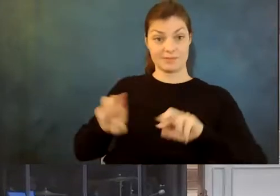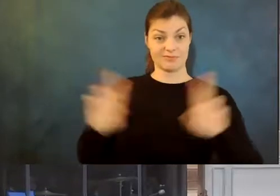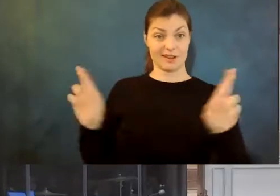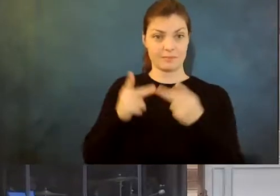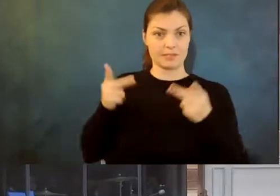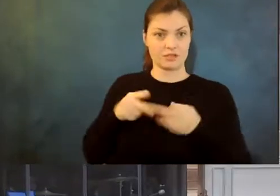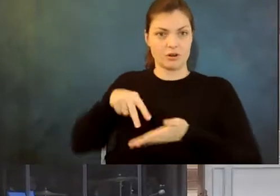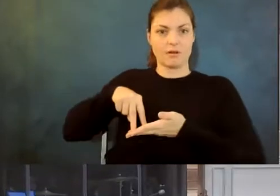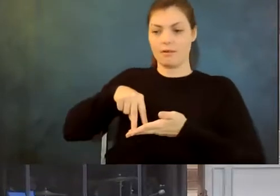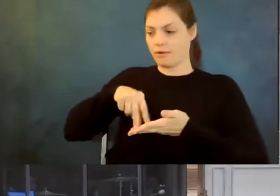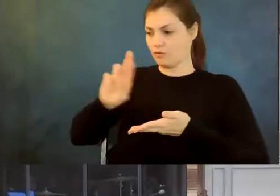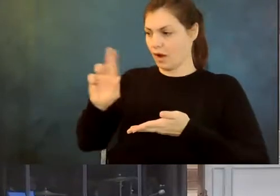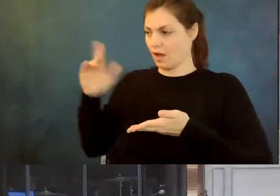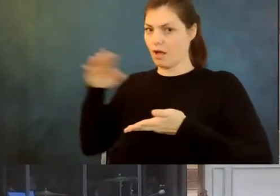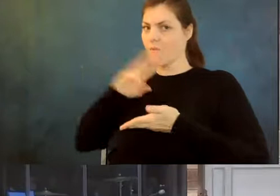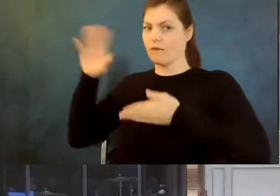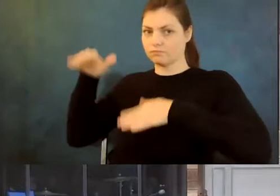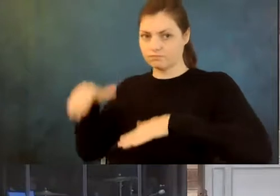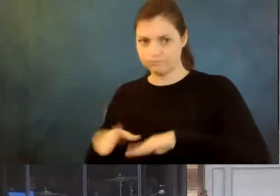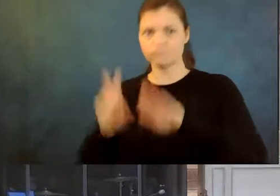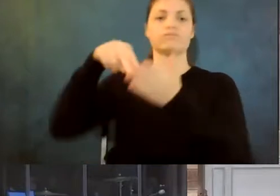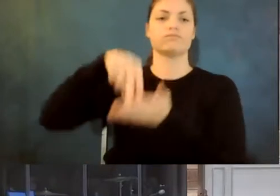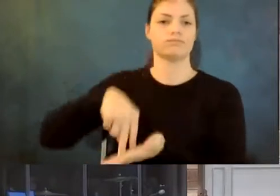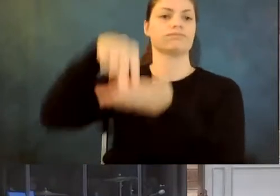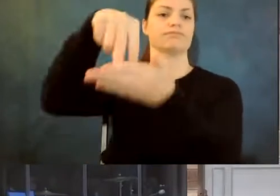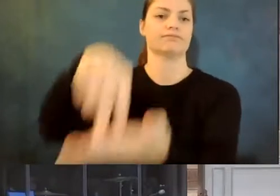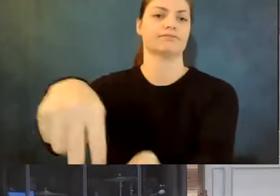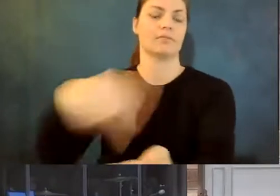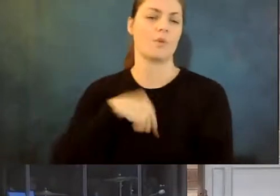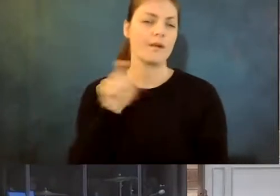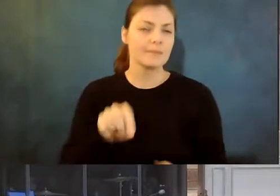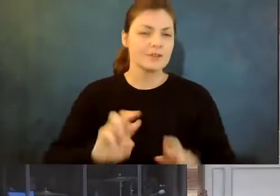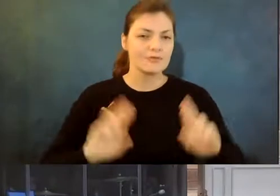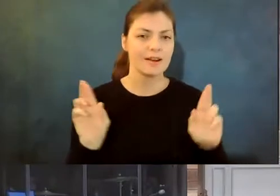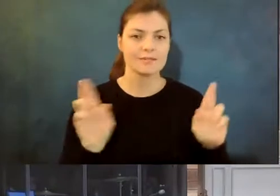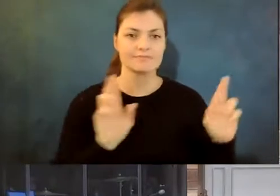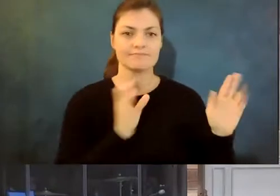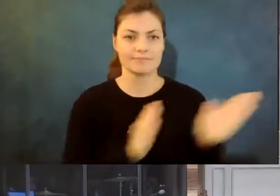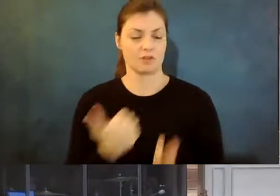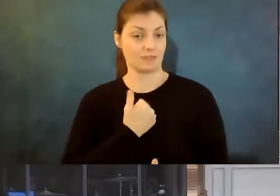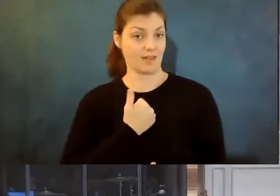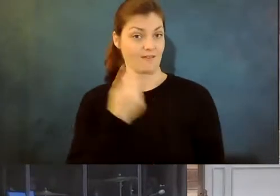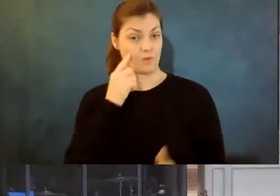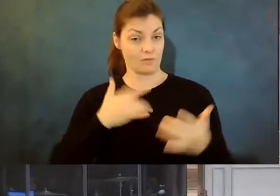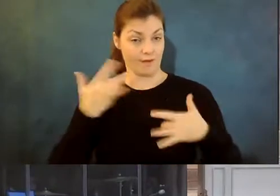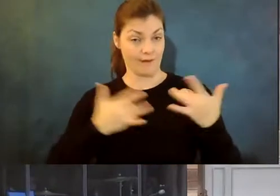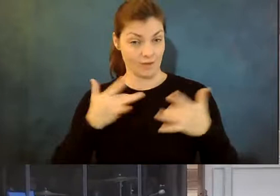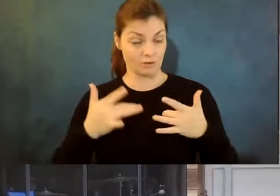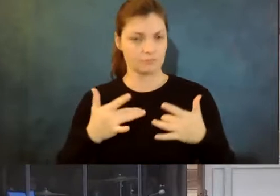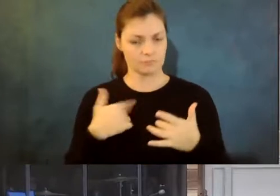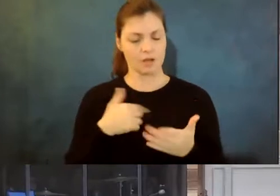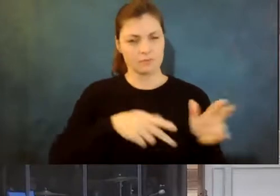revival? And if we are, we have to do the things that prepare us for revival. And I was drawing some of those things out of the passage in Exodus